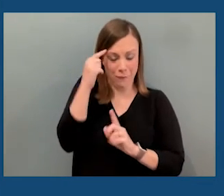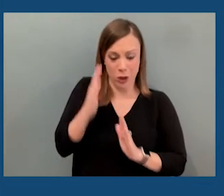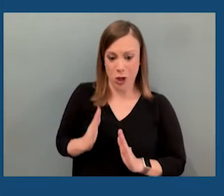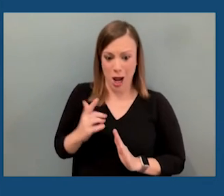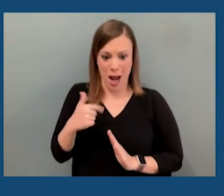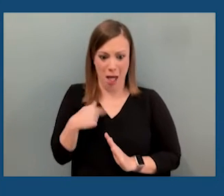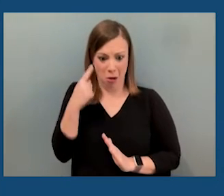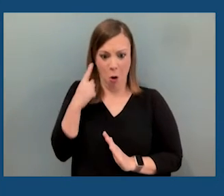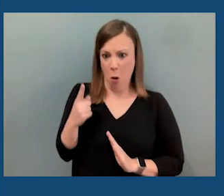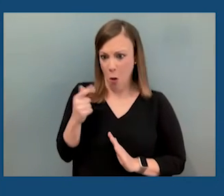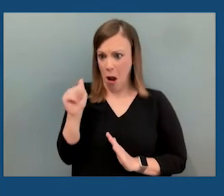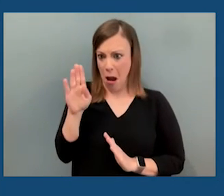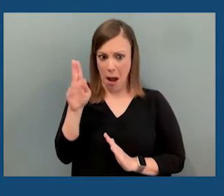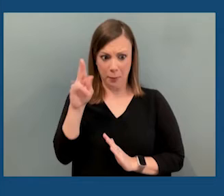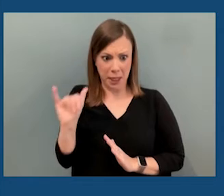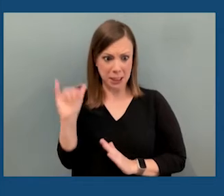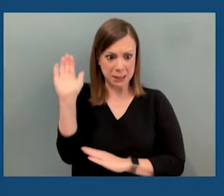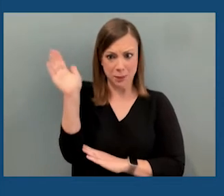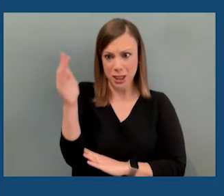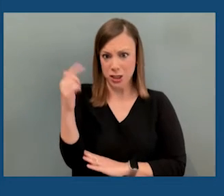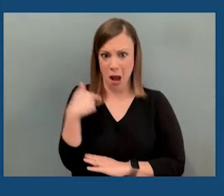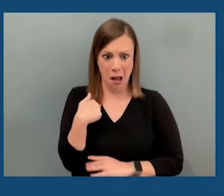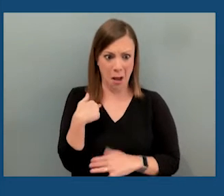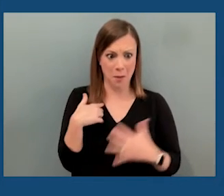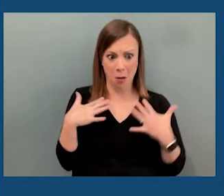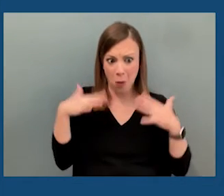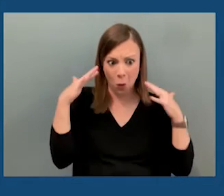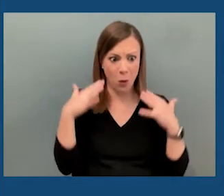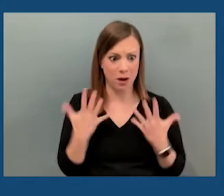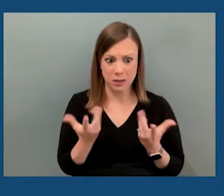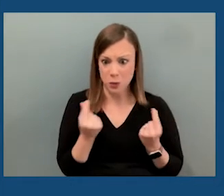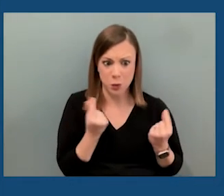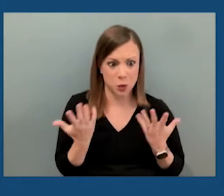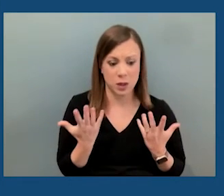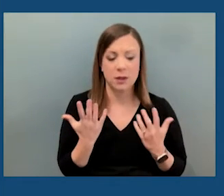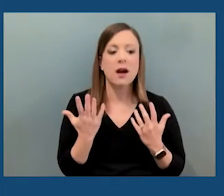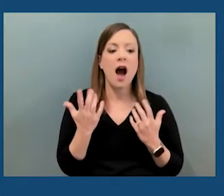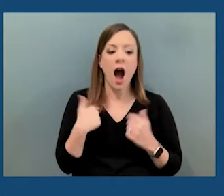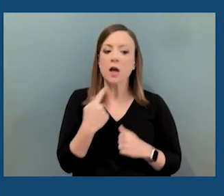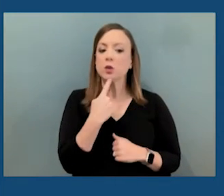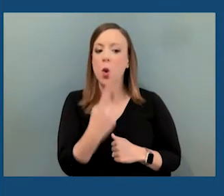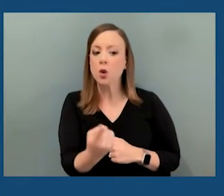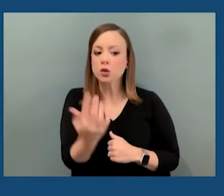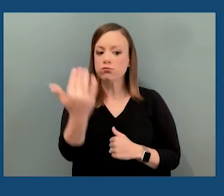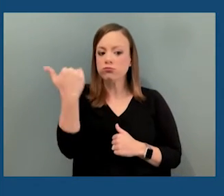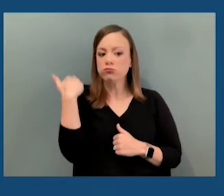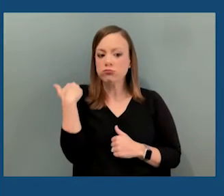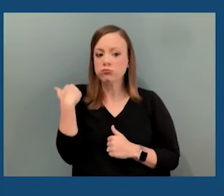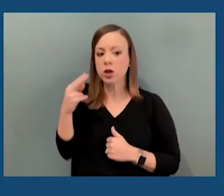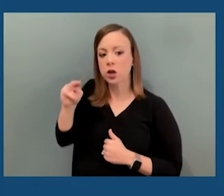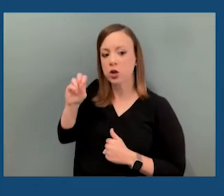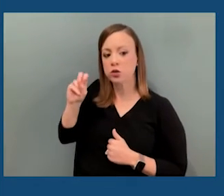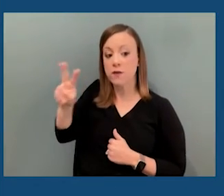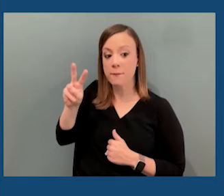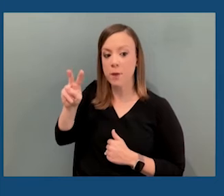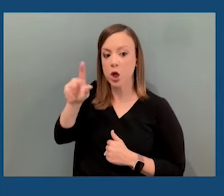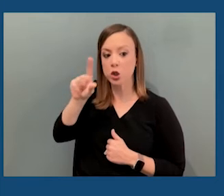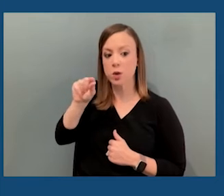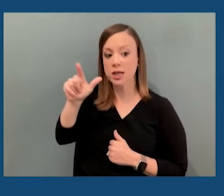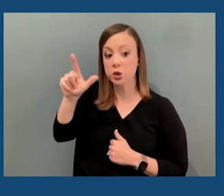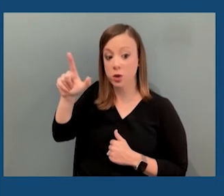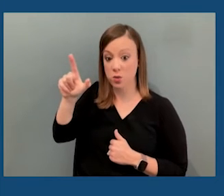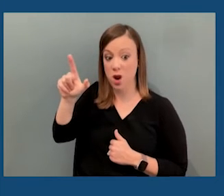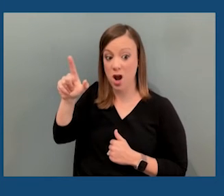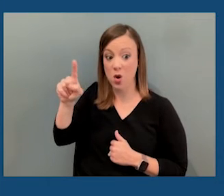thought. But I told you then, back in November of 2021, even a month before